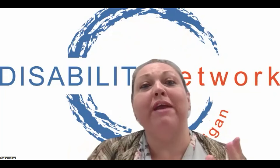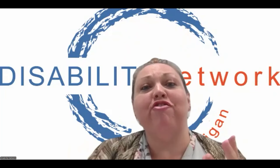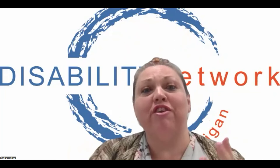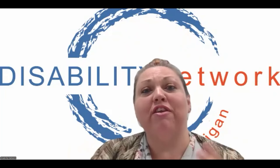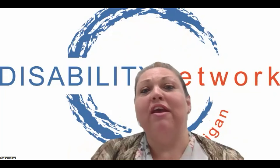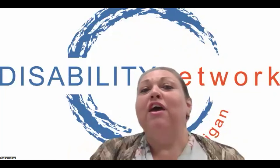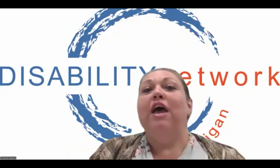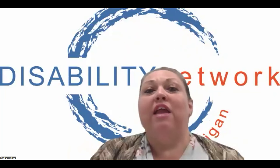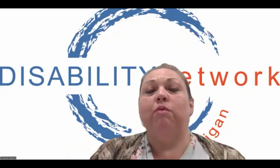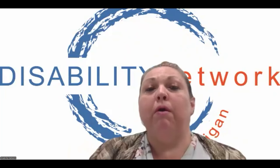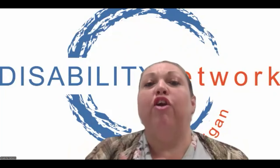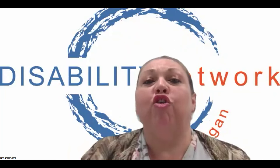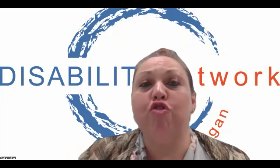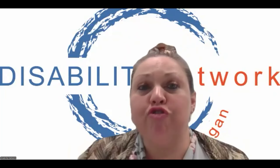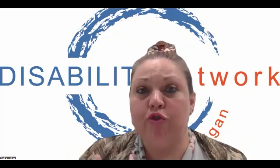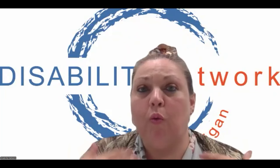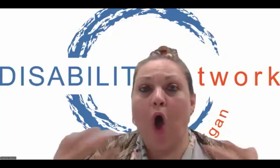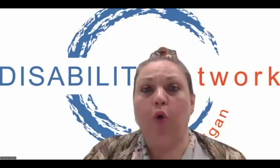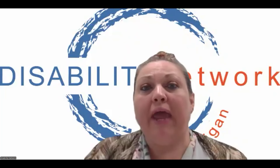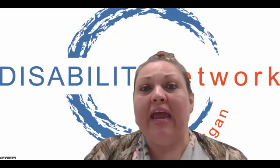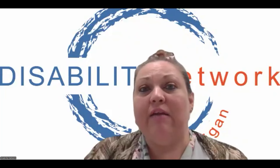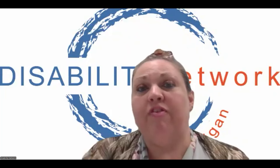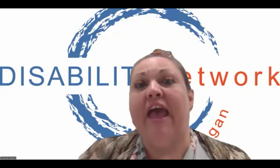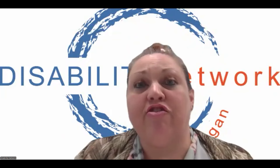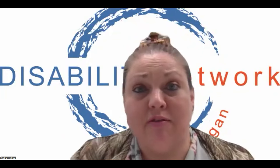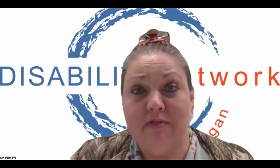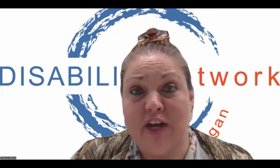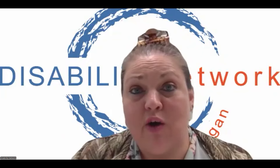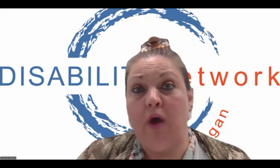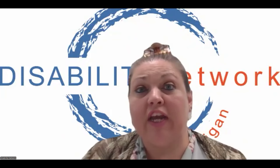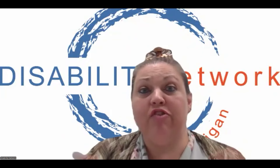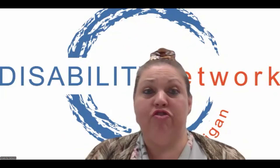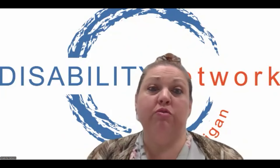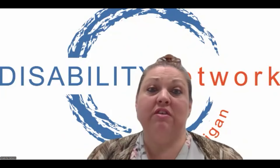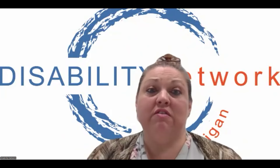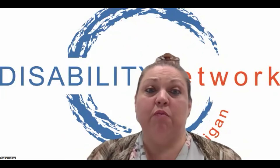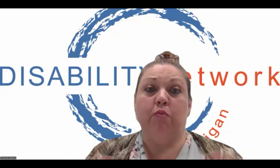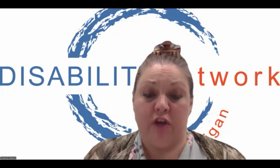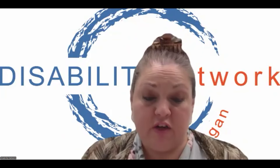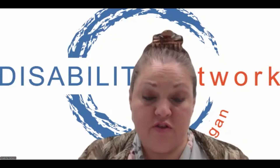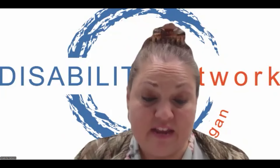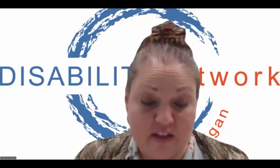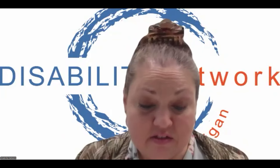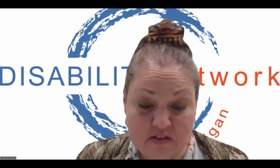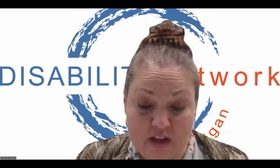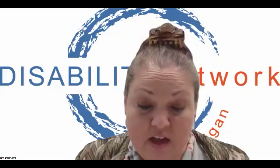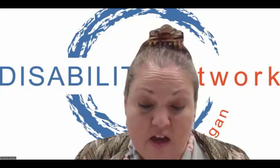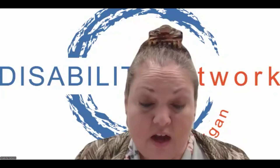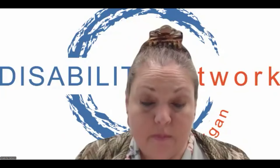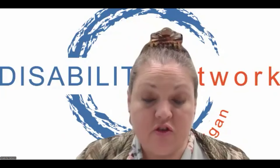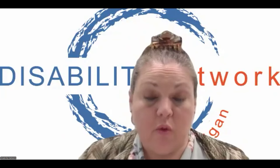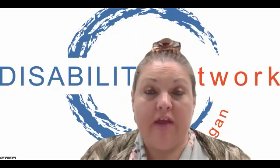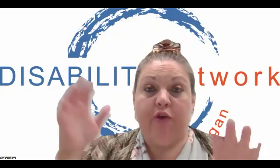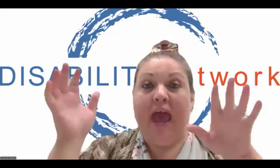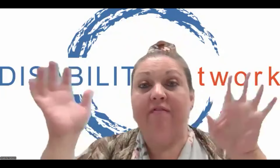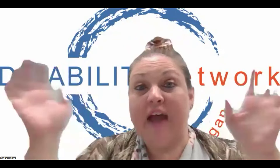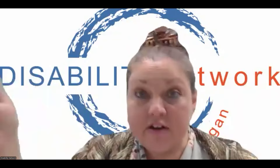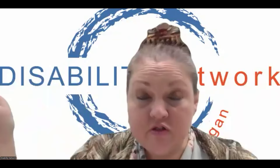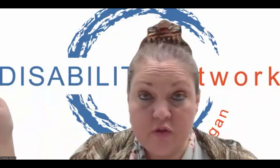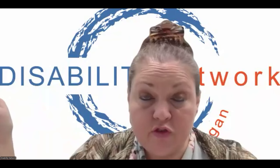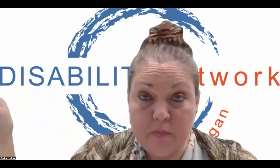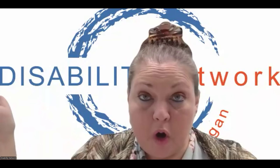great information, and we want to encourage you to walk away and with action. What can you do with this, and where can you take this? So if